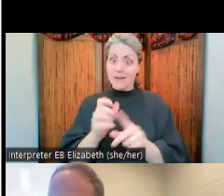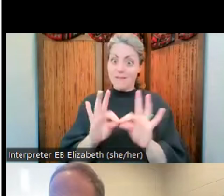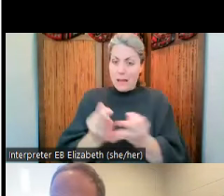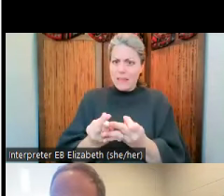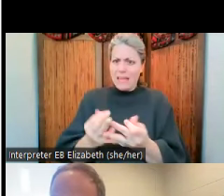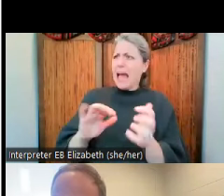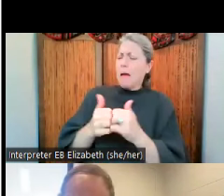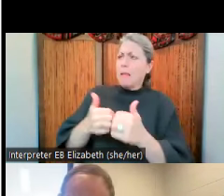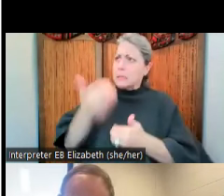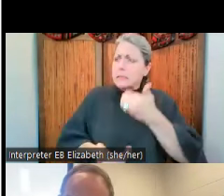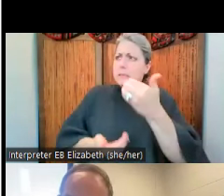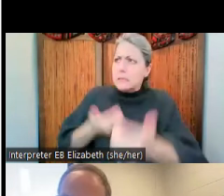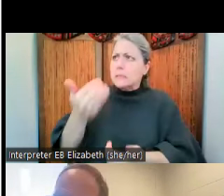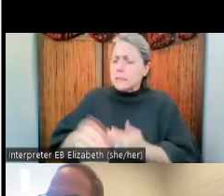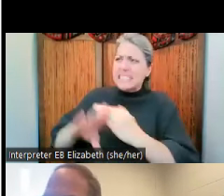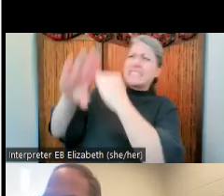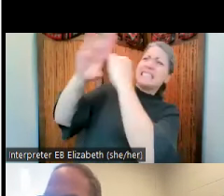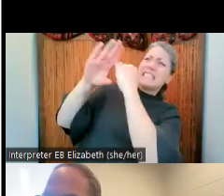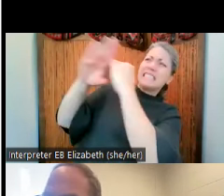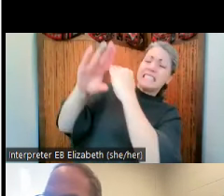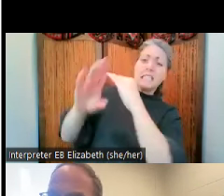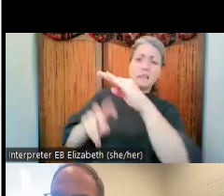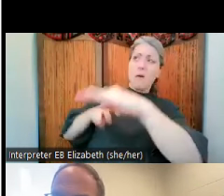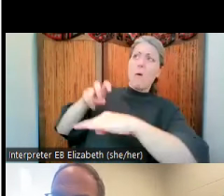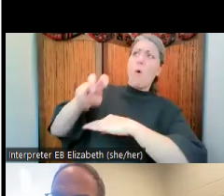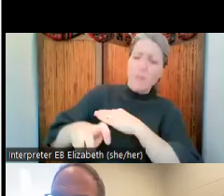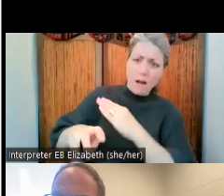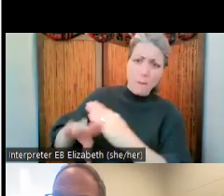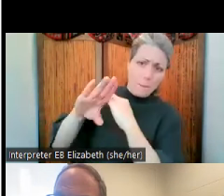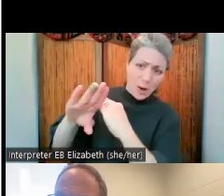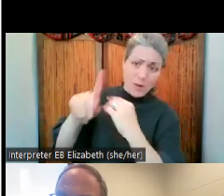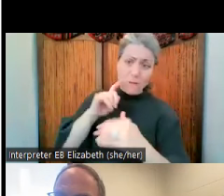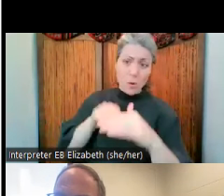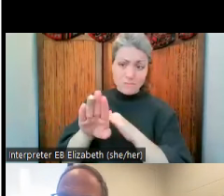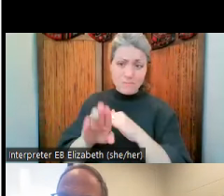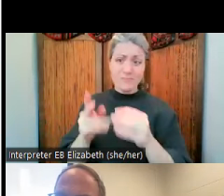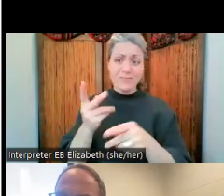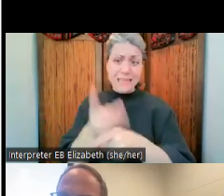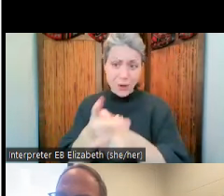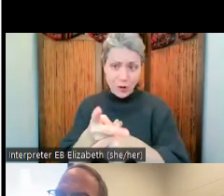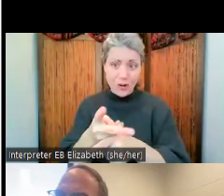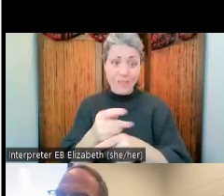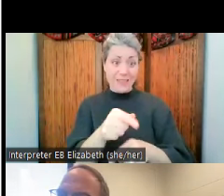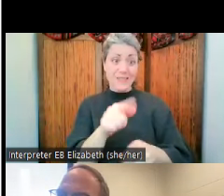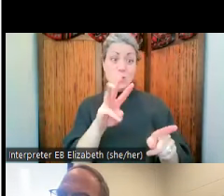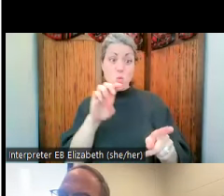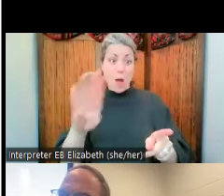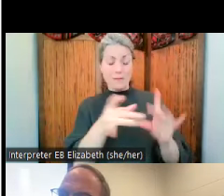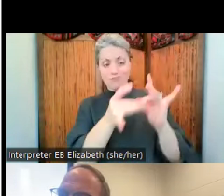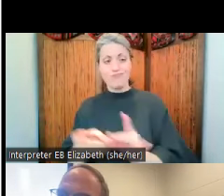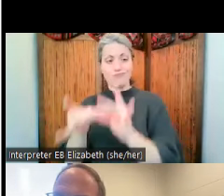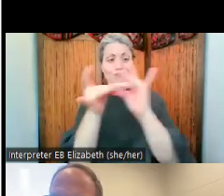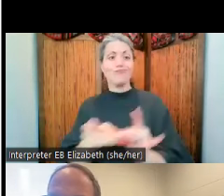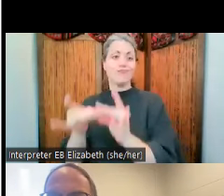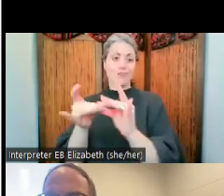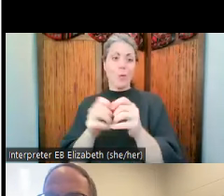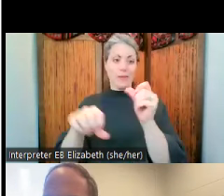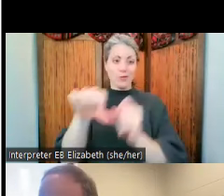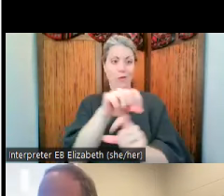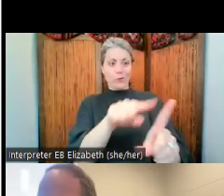to overcome hurdles or barriers in this interconnected web of cause